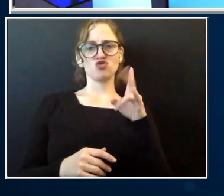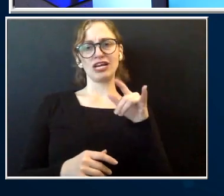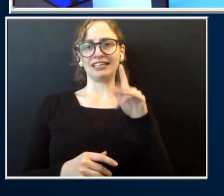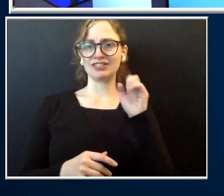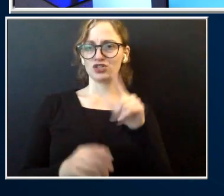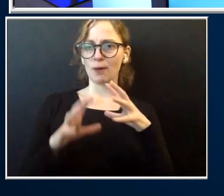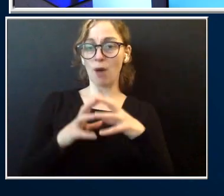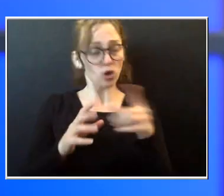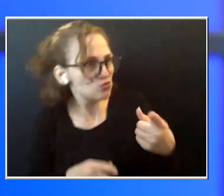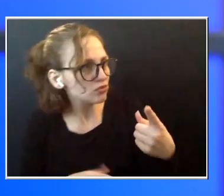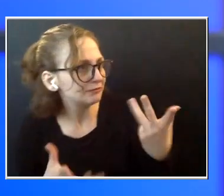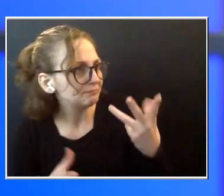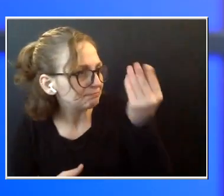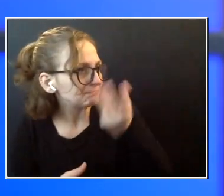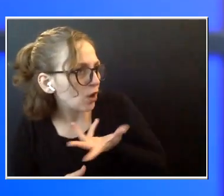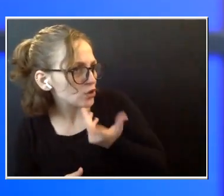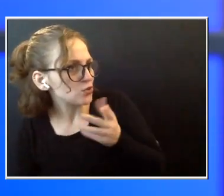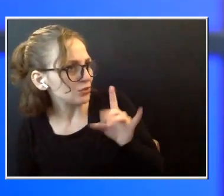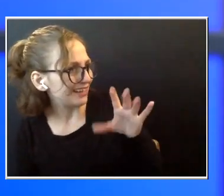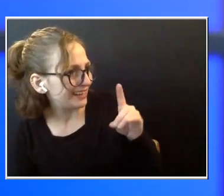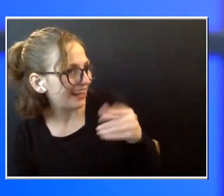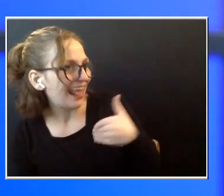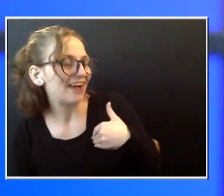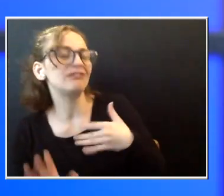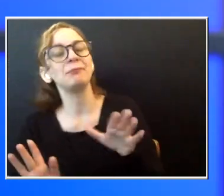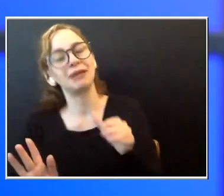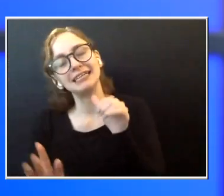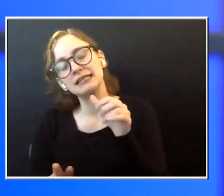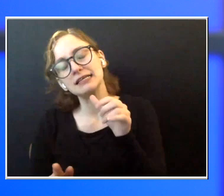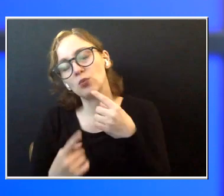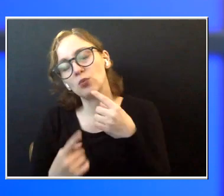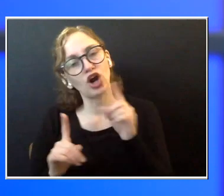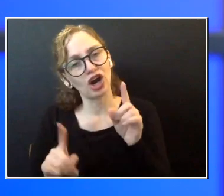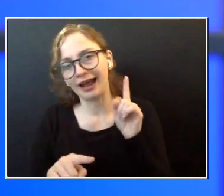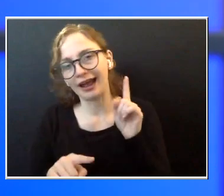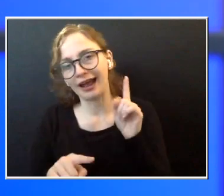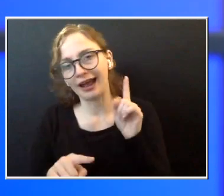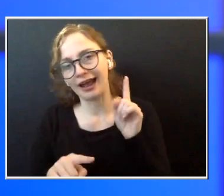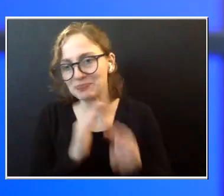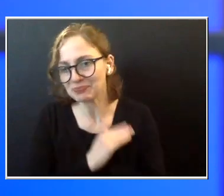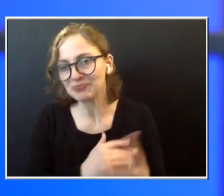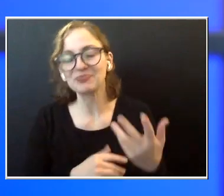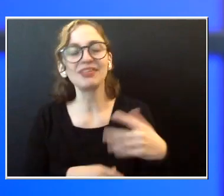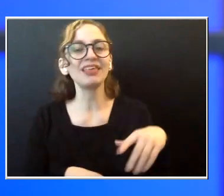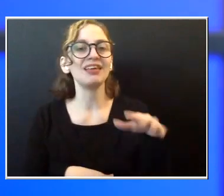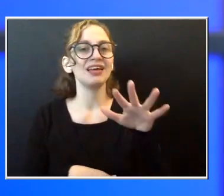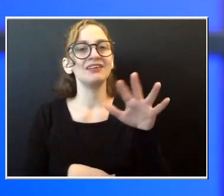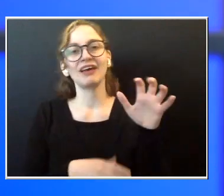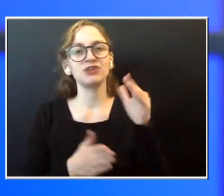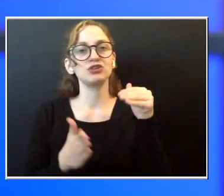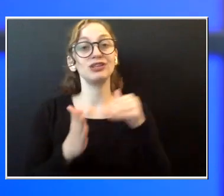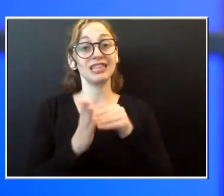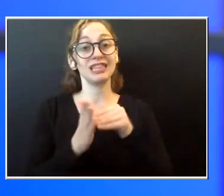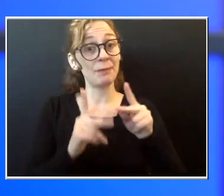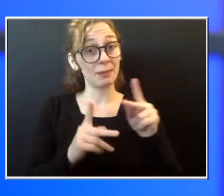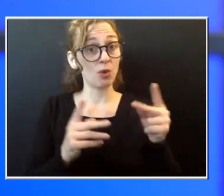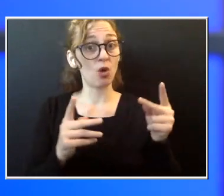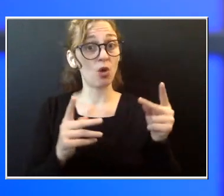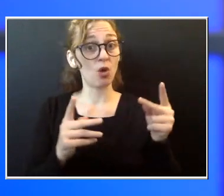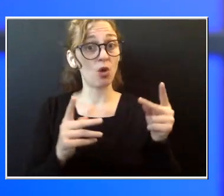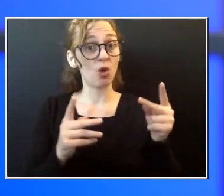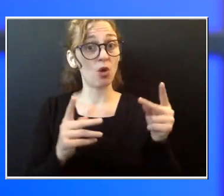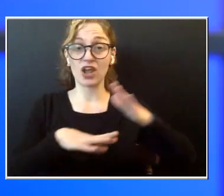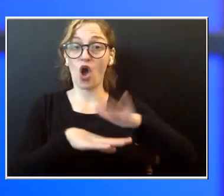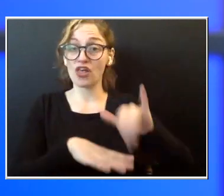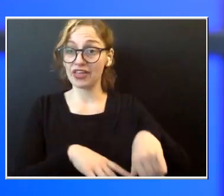Okay. As you understand, there are like 500,000 people in that database currently that are being followed,